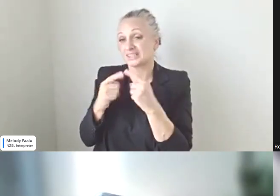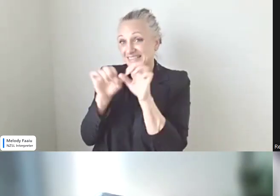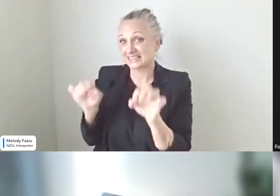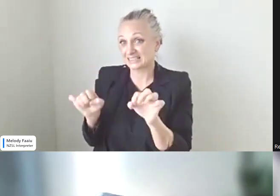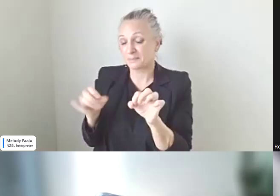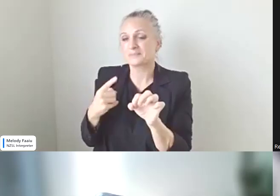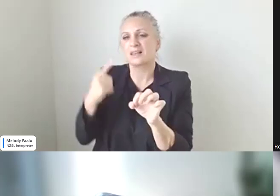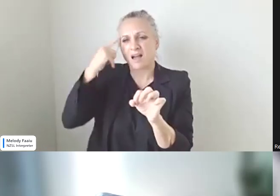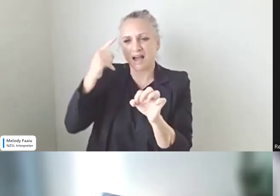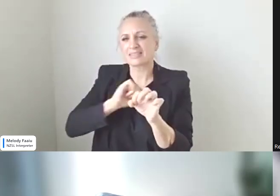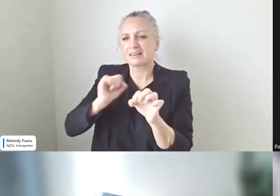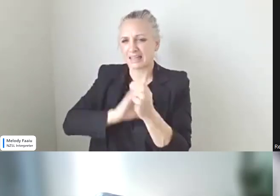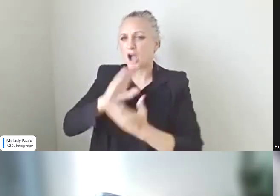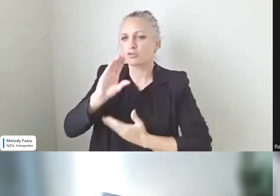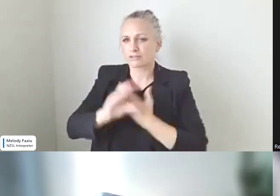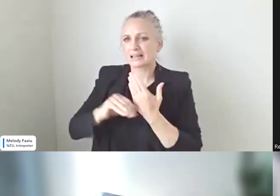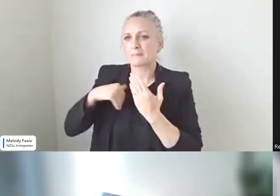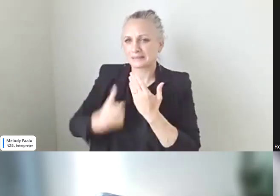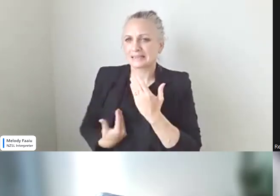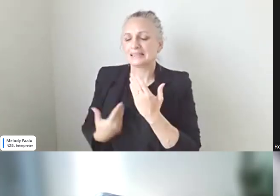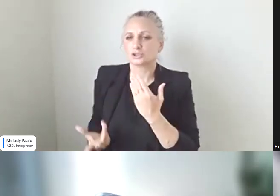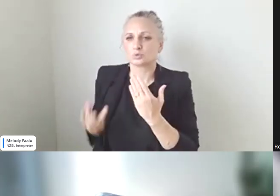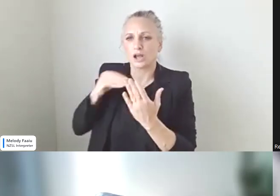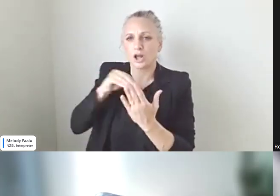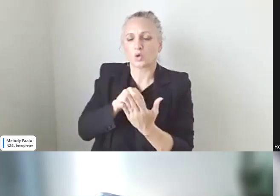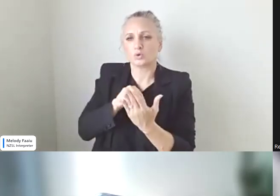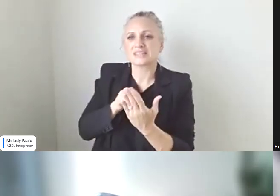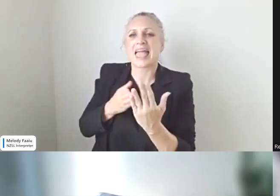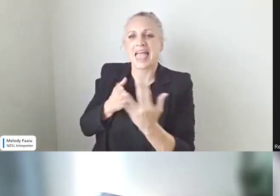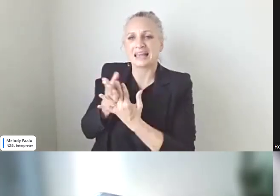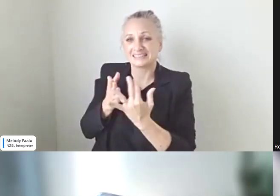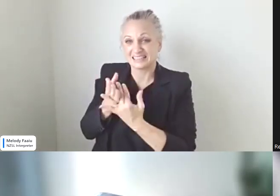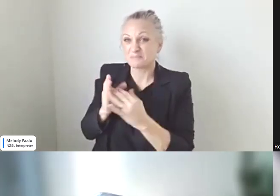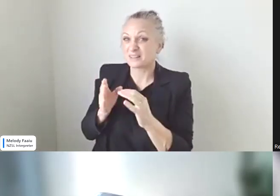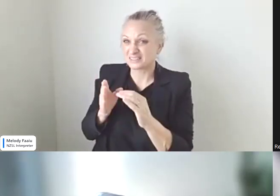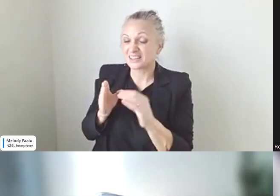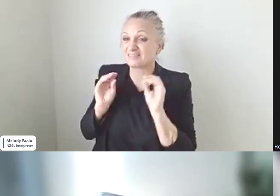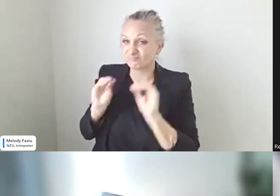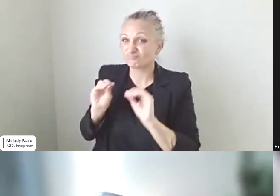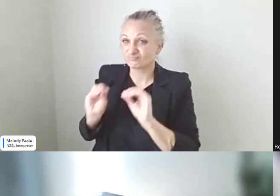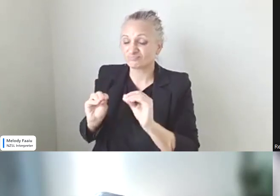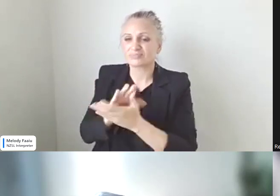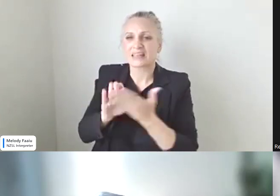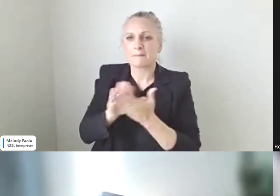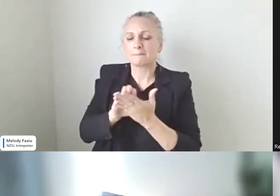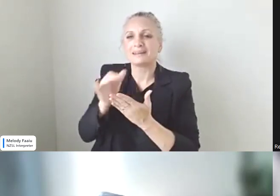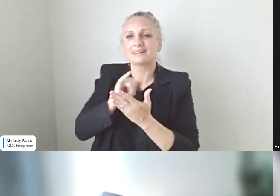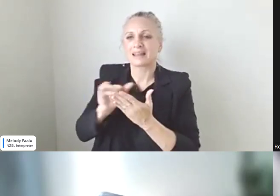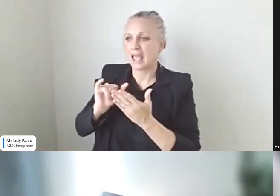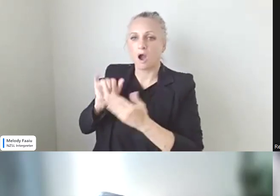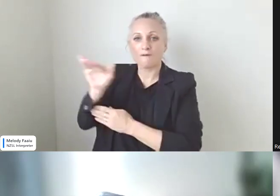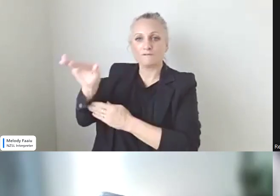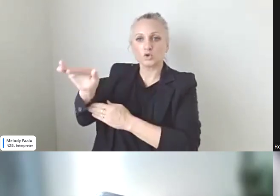integrate accessibility principles so that when we produce graduates, we produce, future developers, designers, decision makers